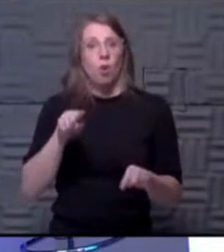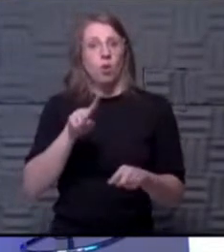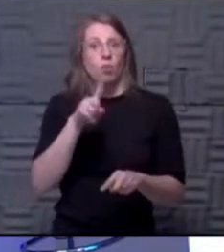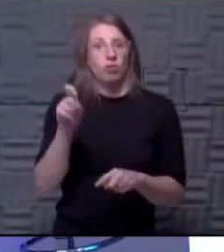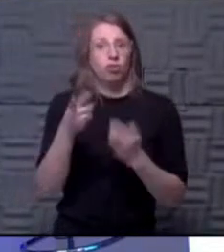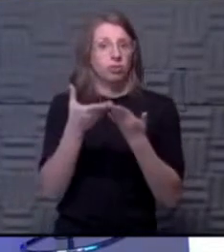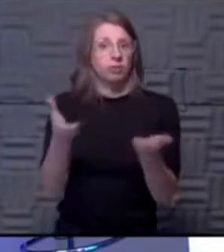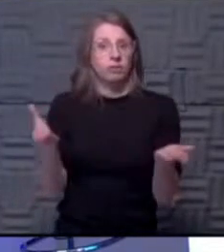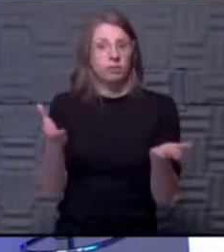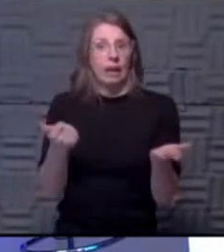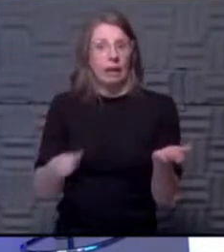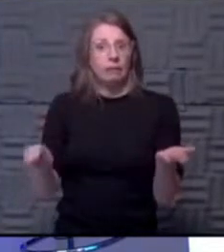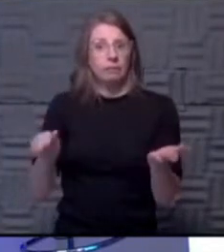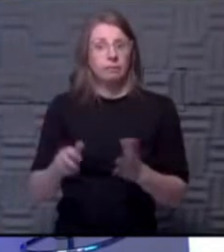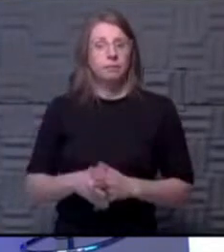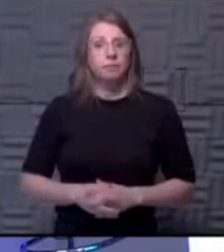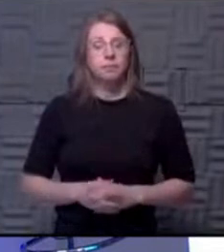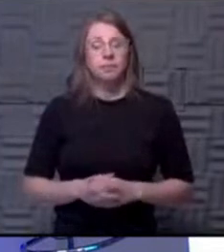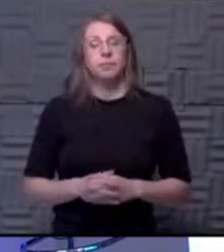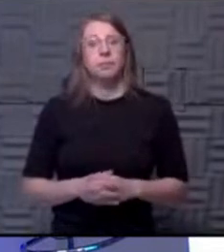on the line?